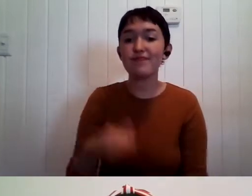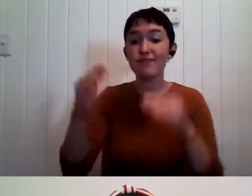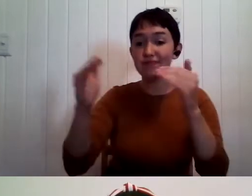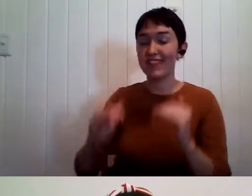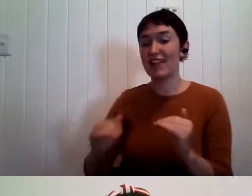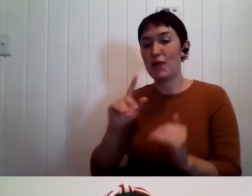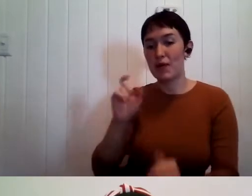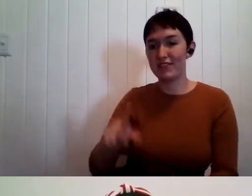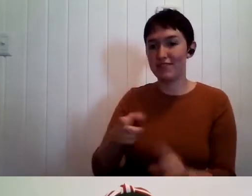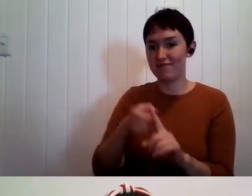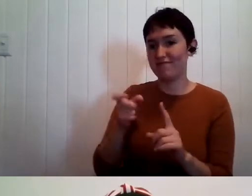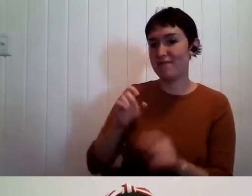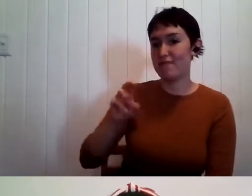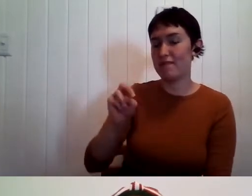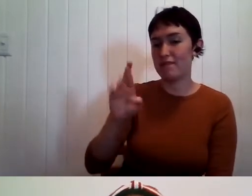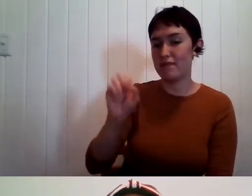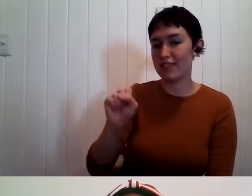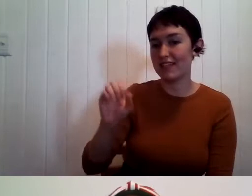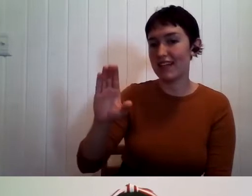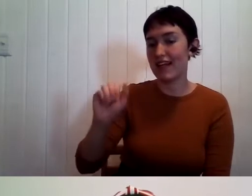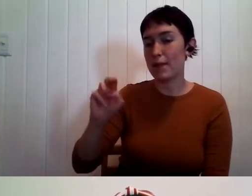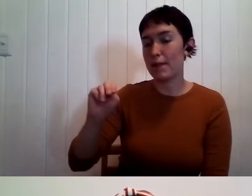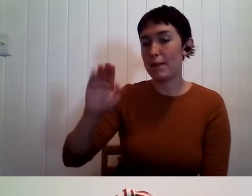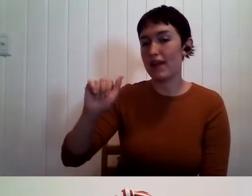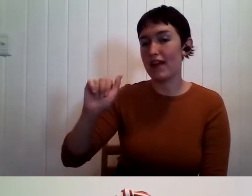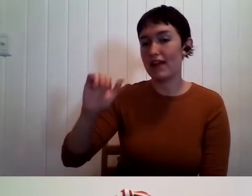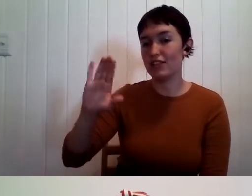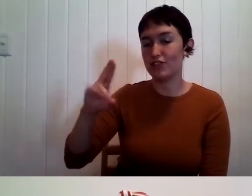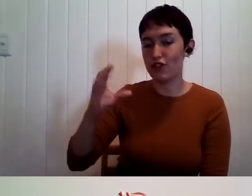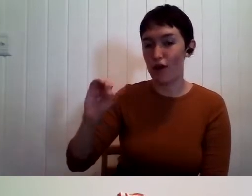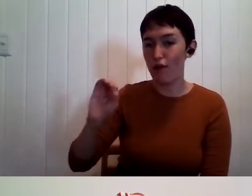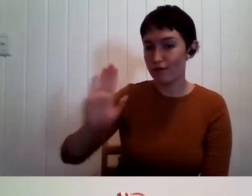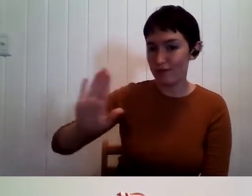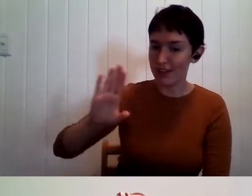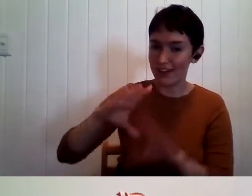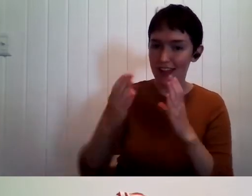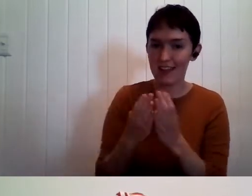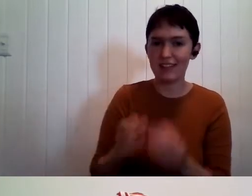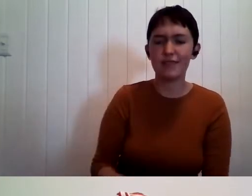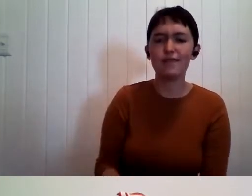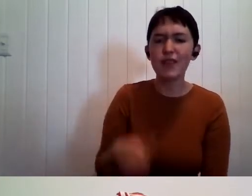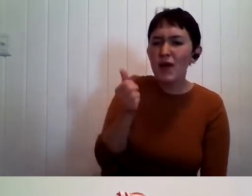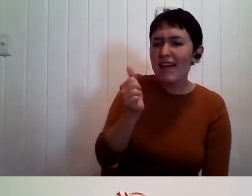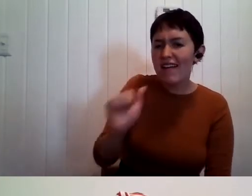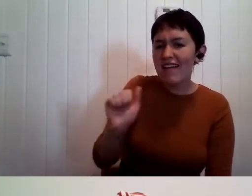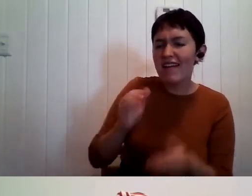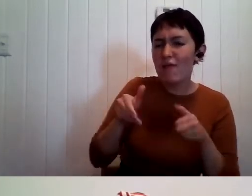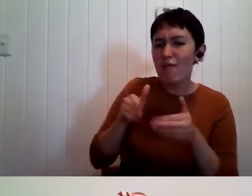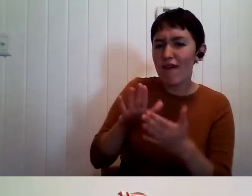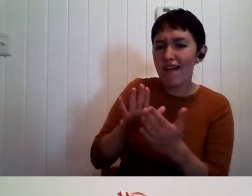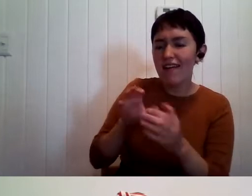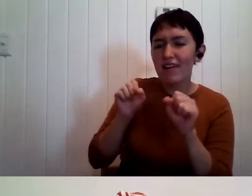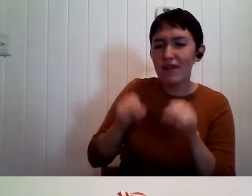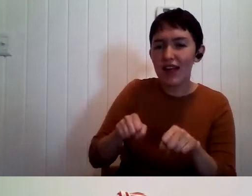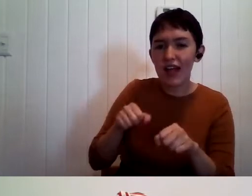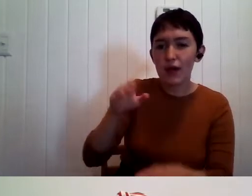sort of hypothetical sort of question. Is there any way that we can breed pugs, like the dogs, using what we know